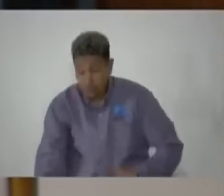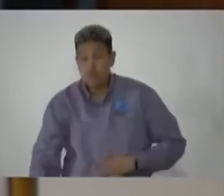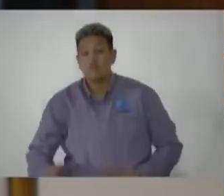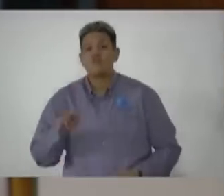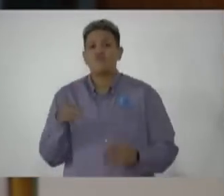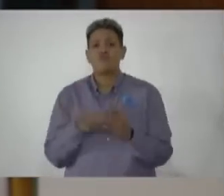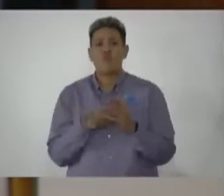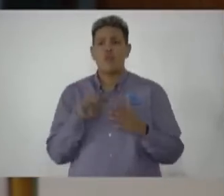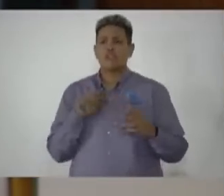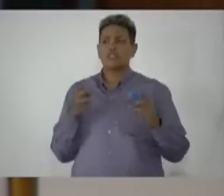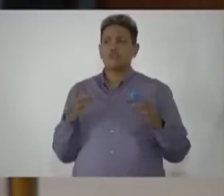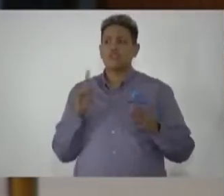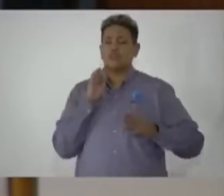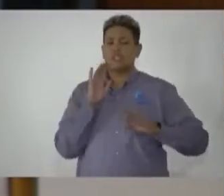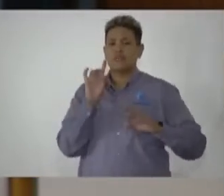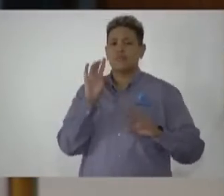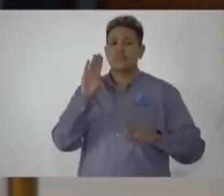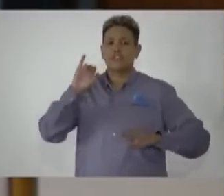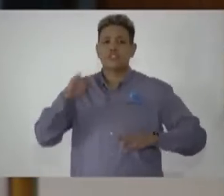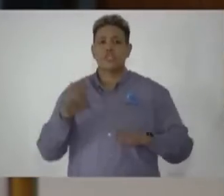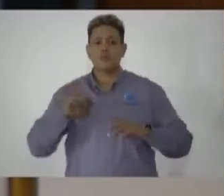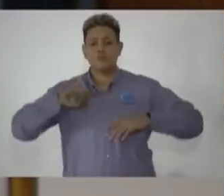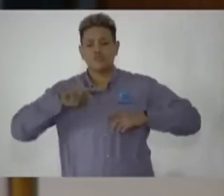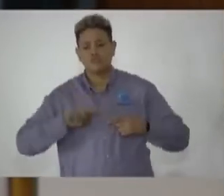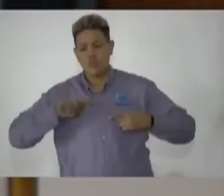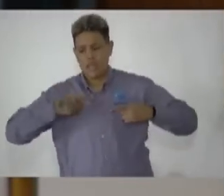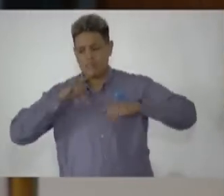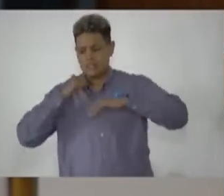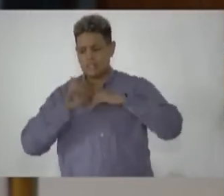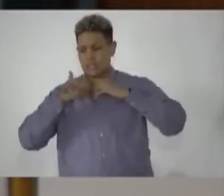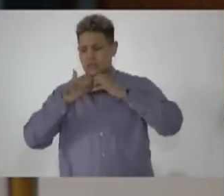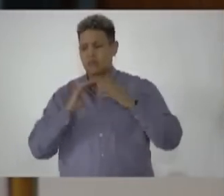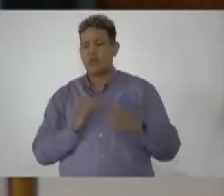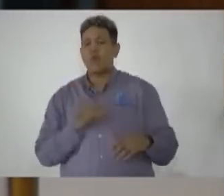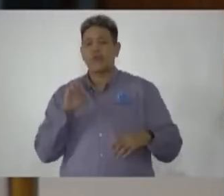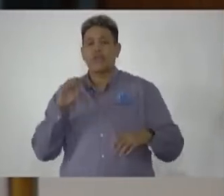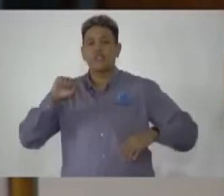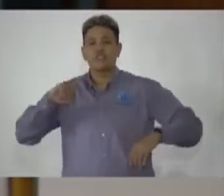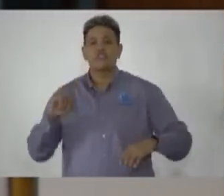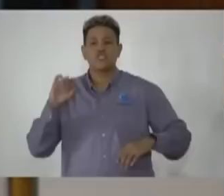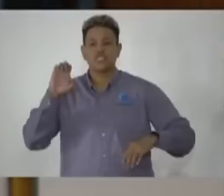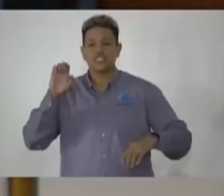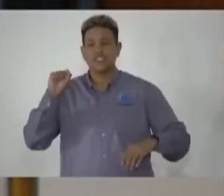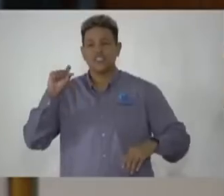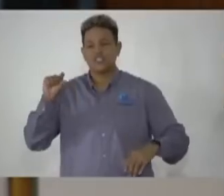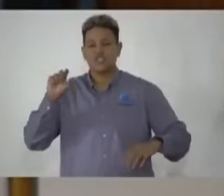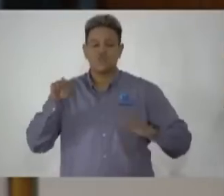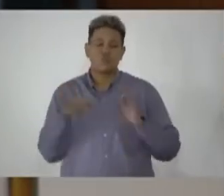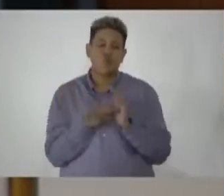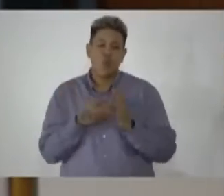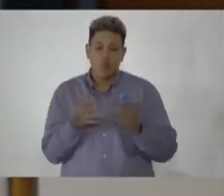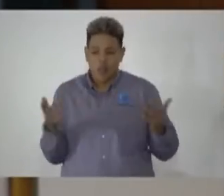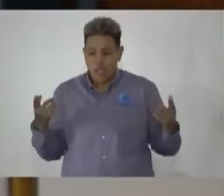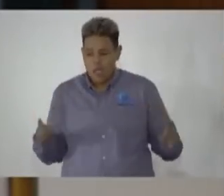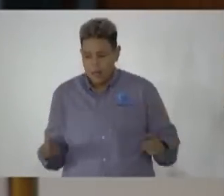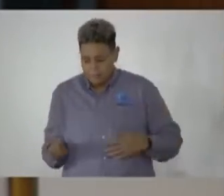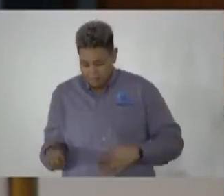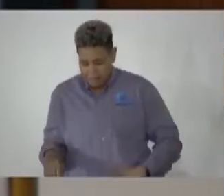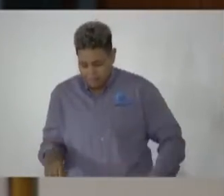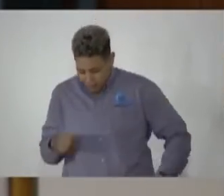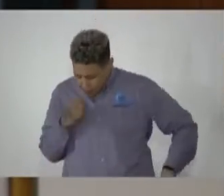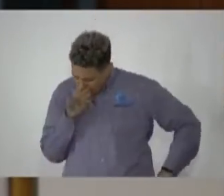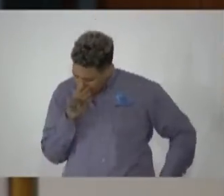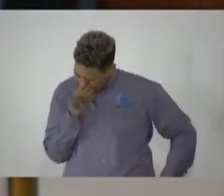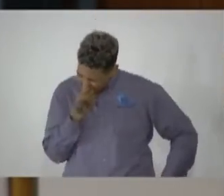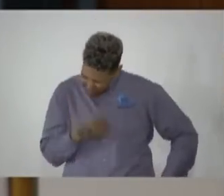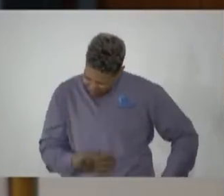we are striving to implement all our ESG goals and so forth, that